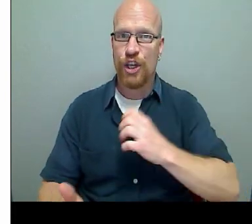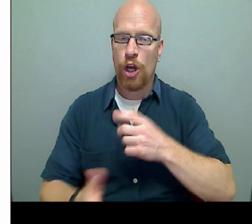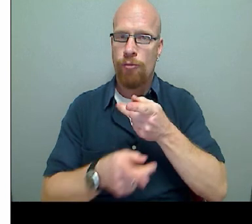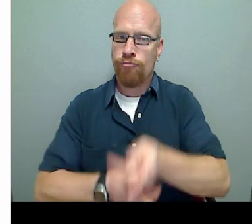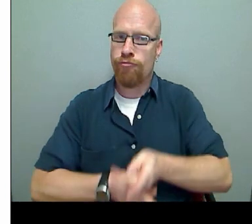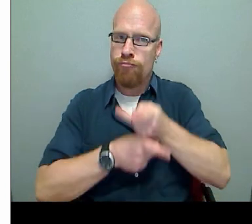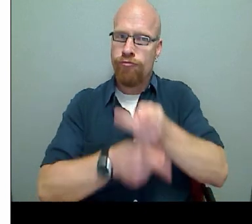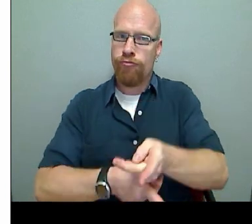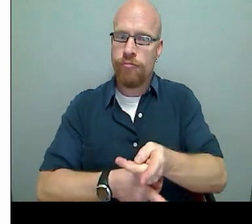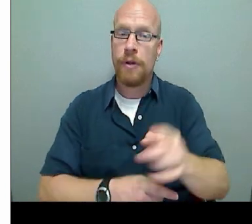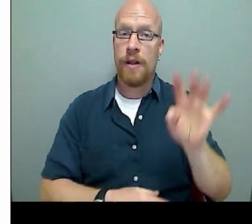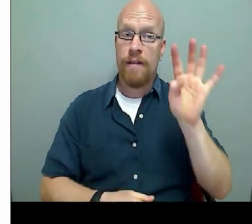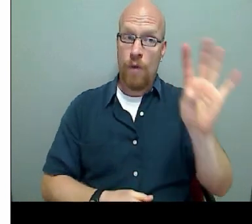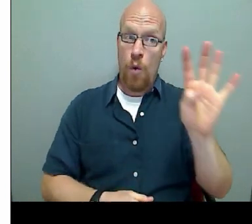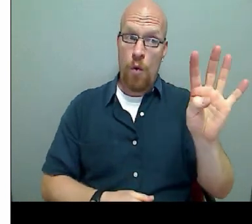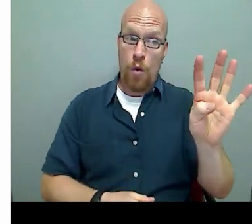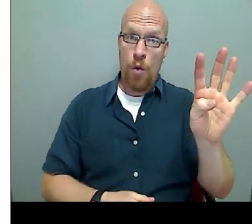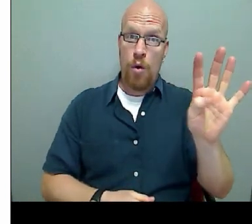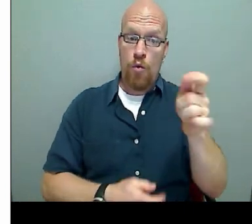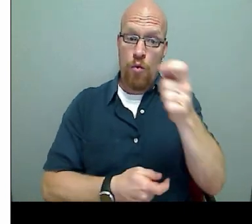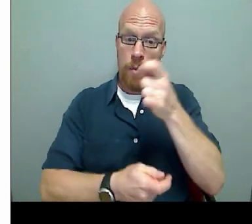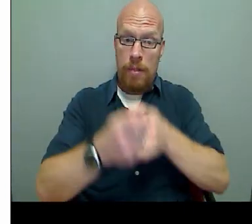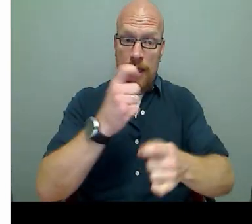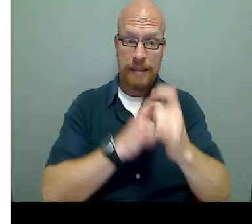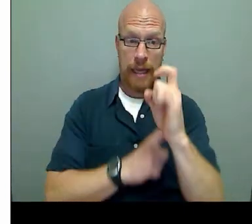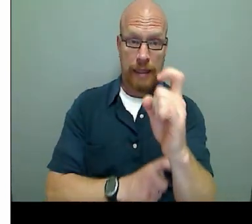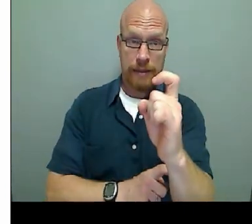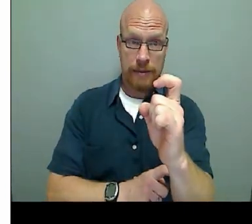Now you can see that I'm pretty careful.